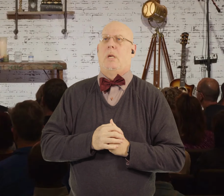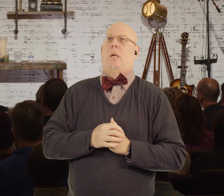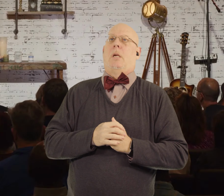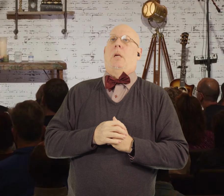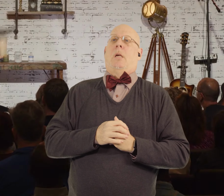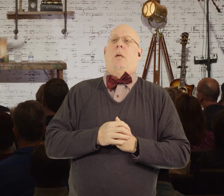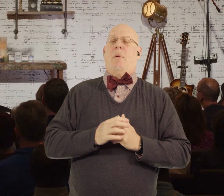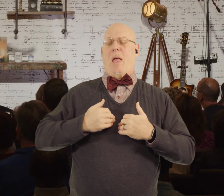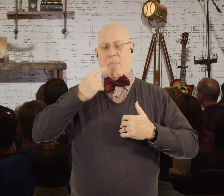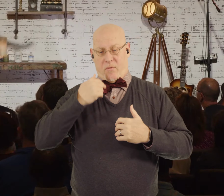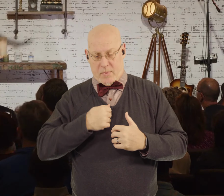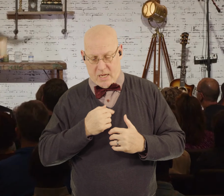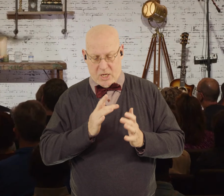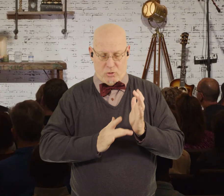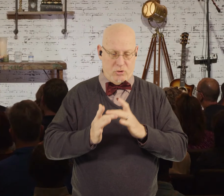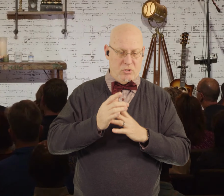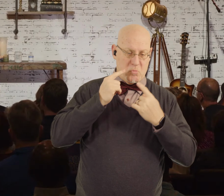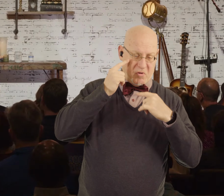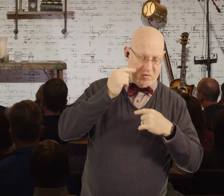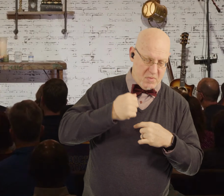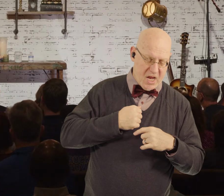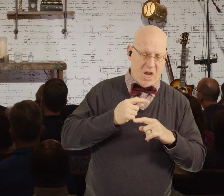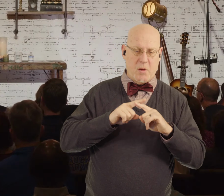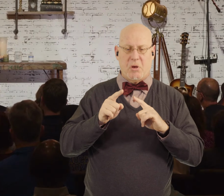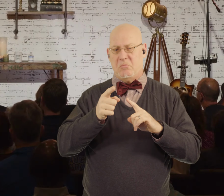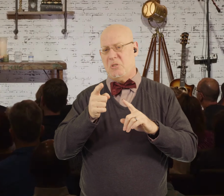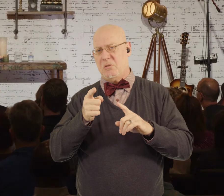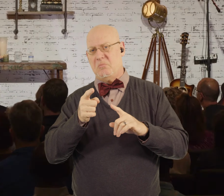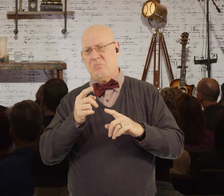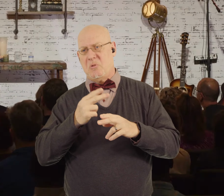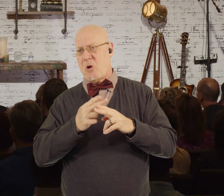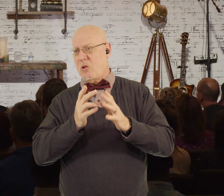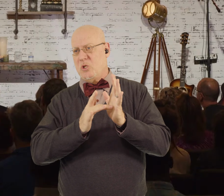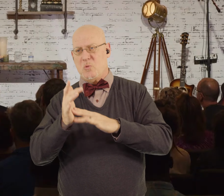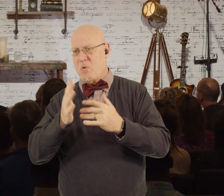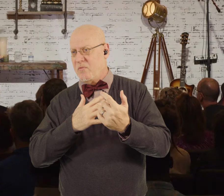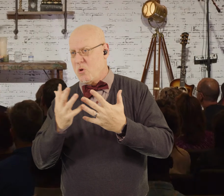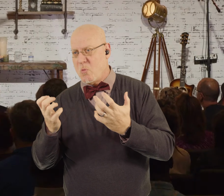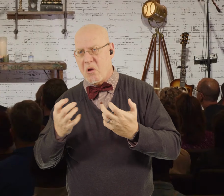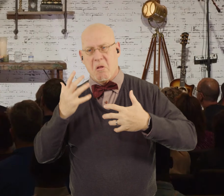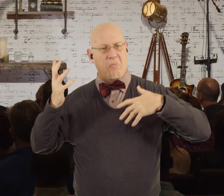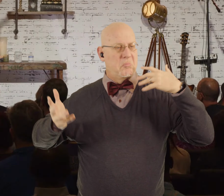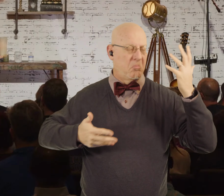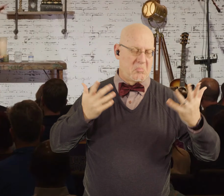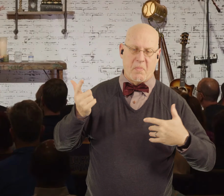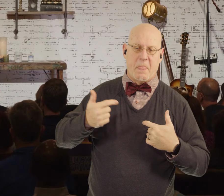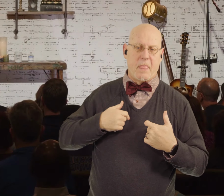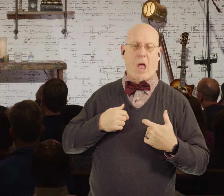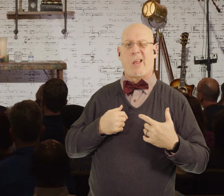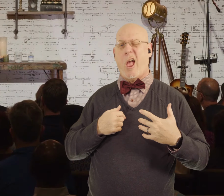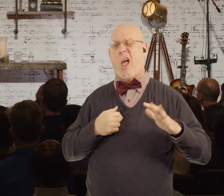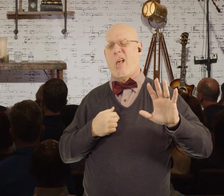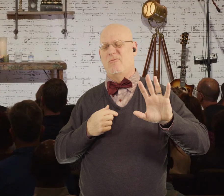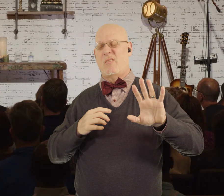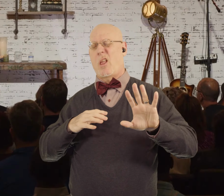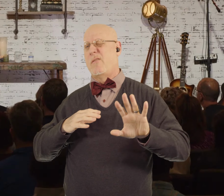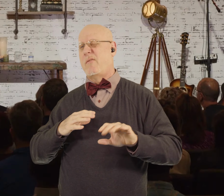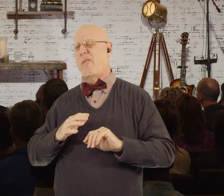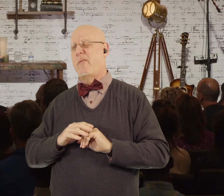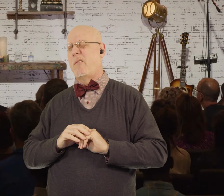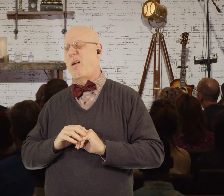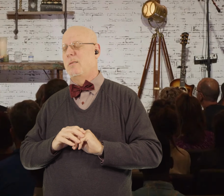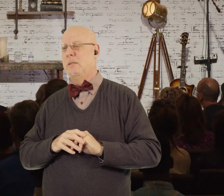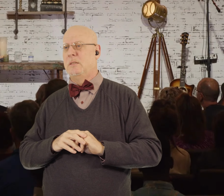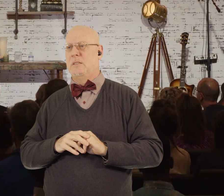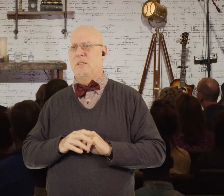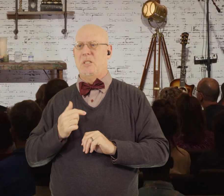So I'm happy for you. Be happy for me that Jesus works for me, but you can kind of call Jesus whatever you want him to, and I'll kind of wink at